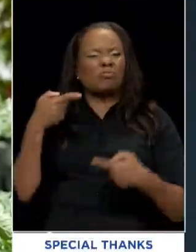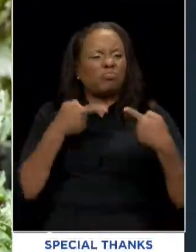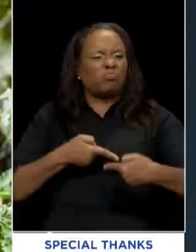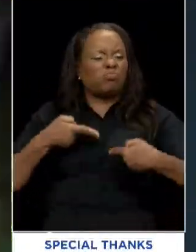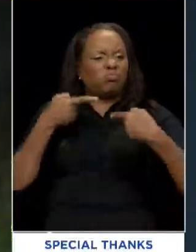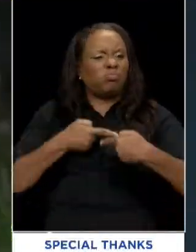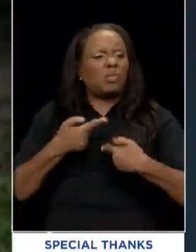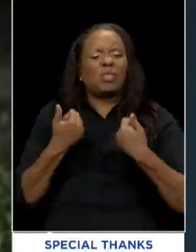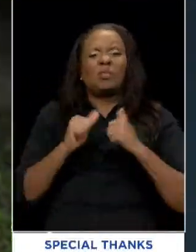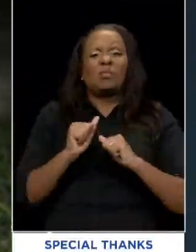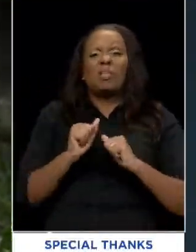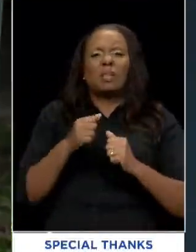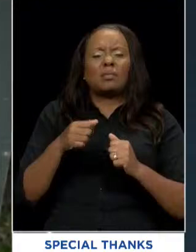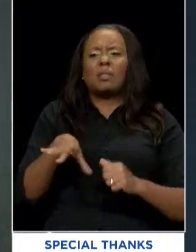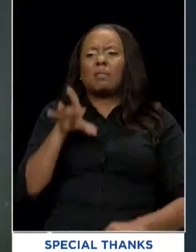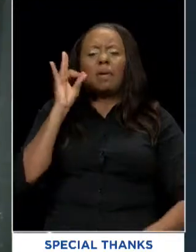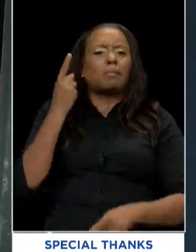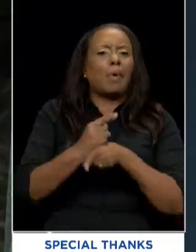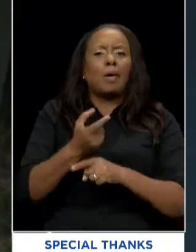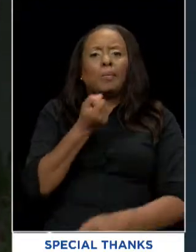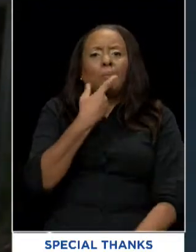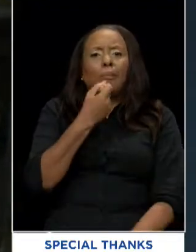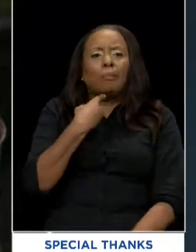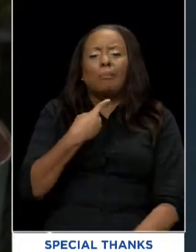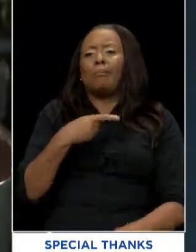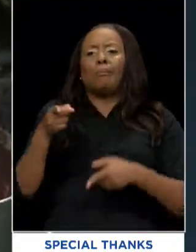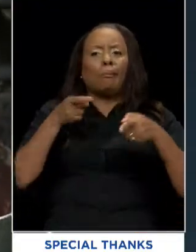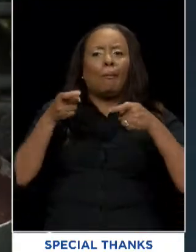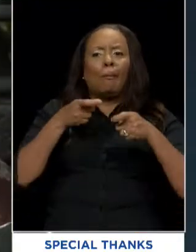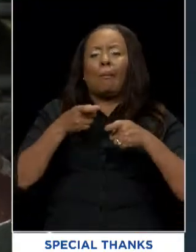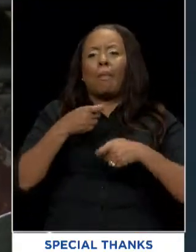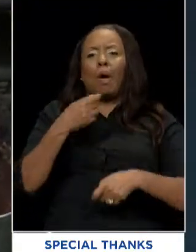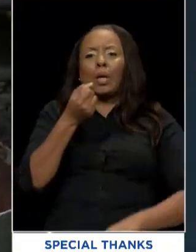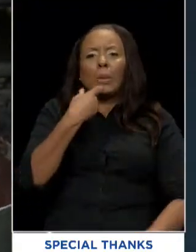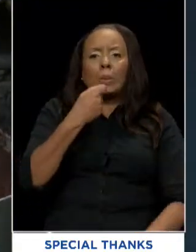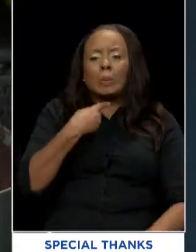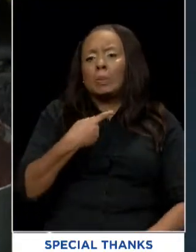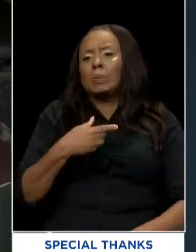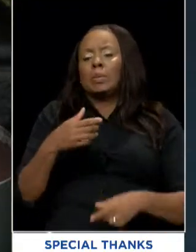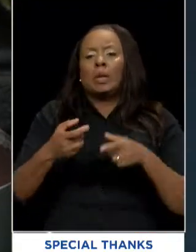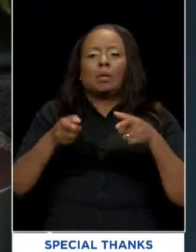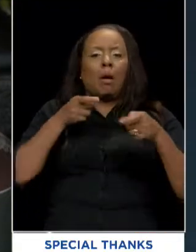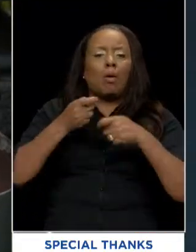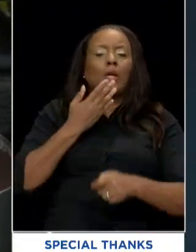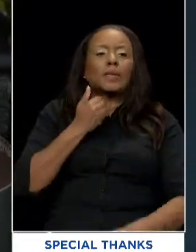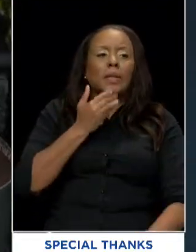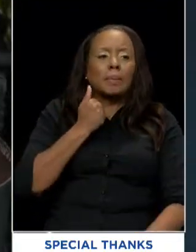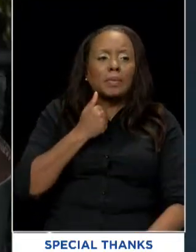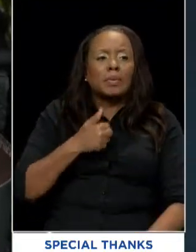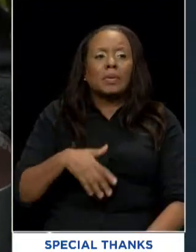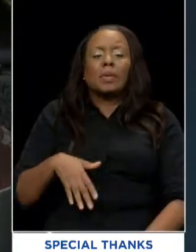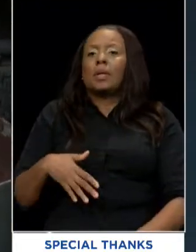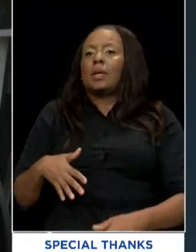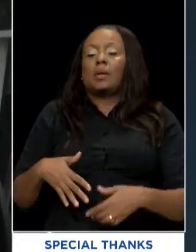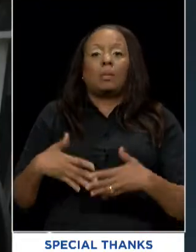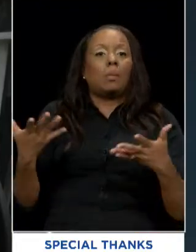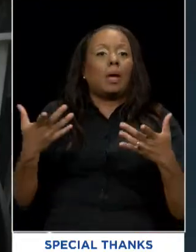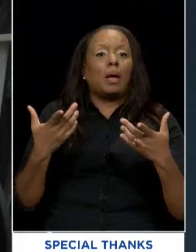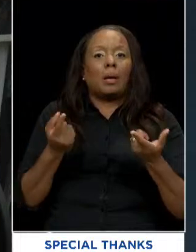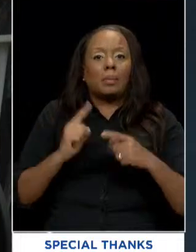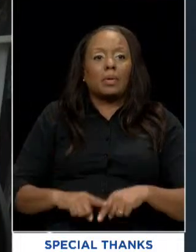right medication to control his diabetes, which was manifesting itself in frequent